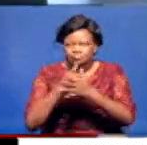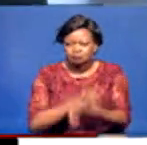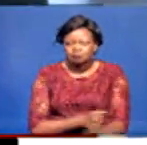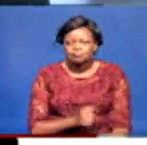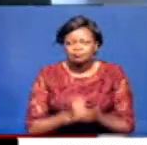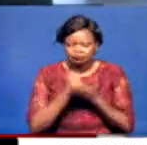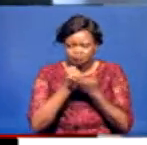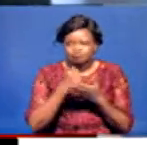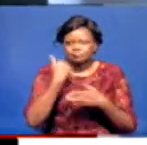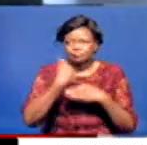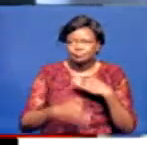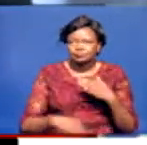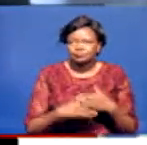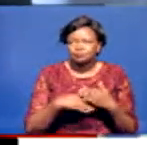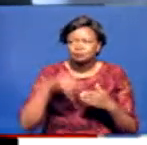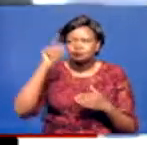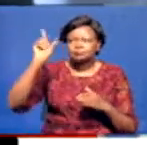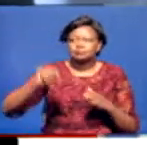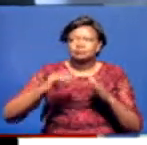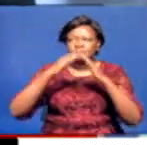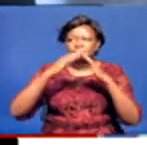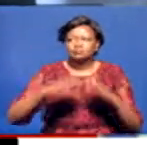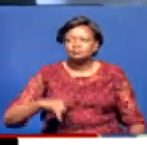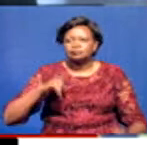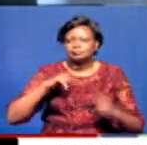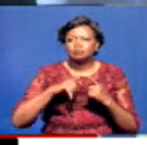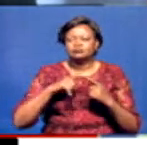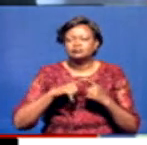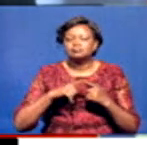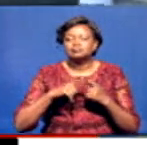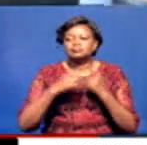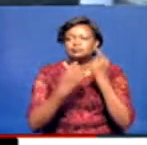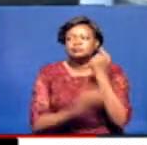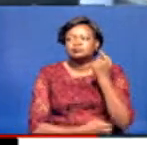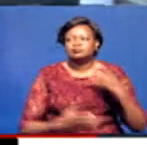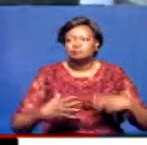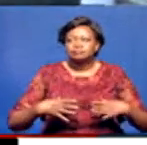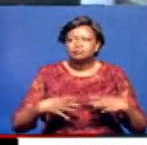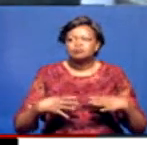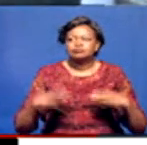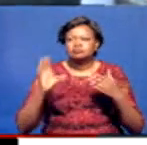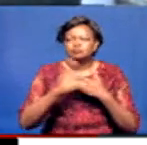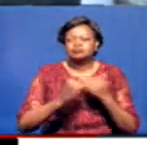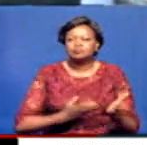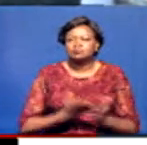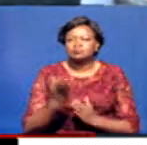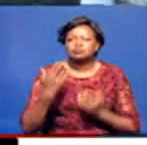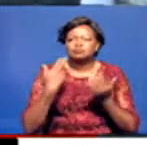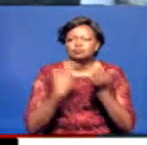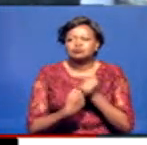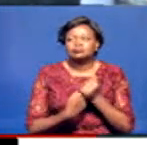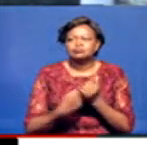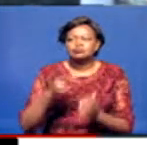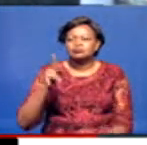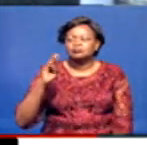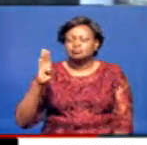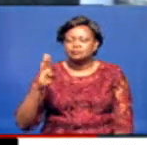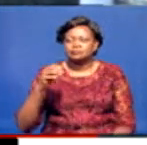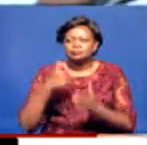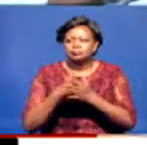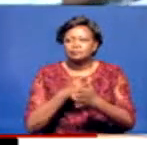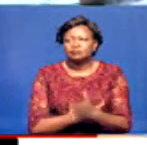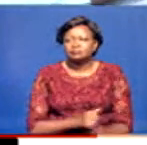the construction of affordable houses targeting the vulnerable groups in the country. Through the partnership, KCB Foundation will also